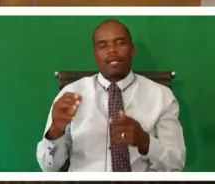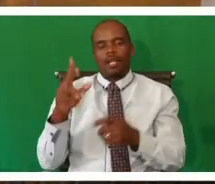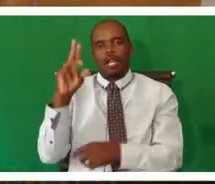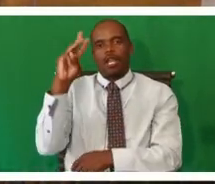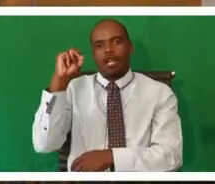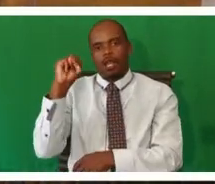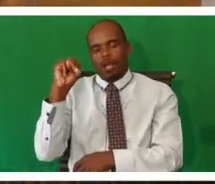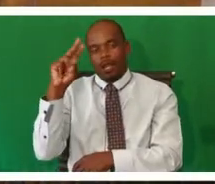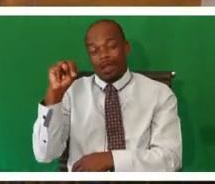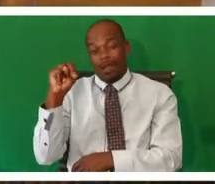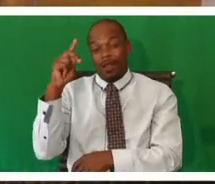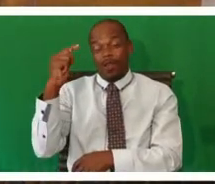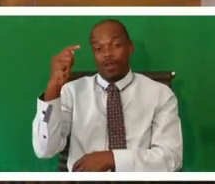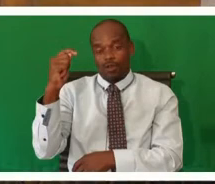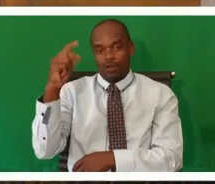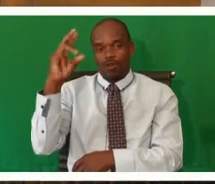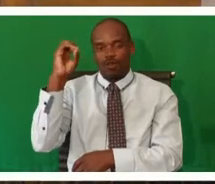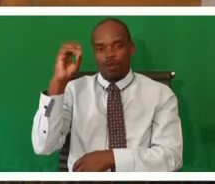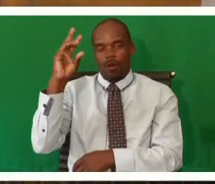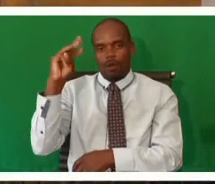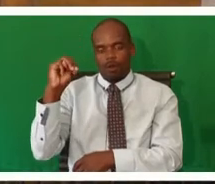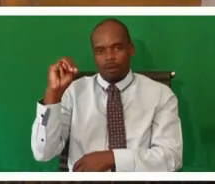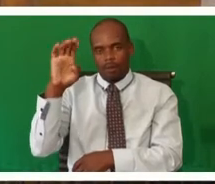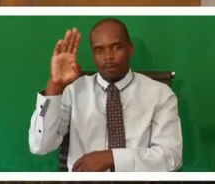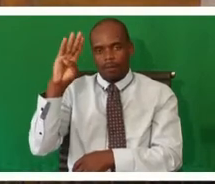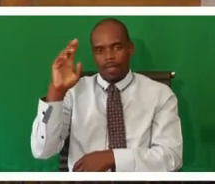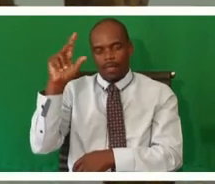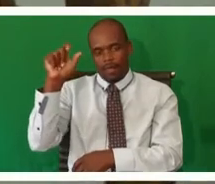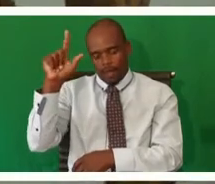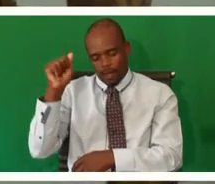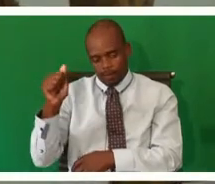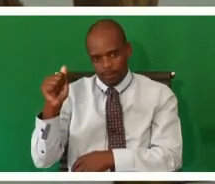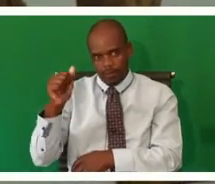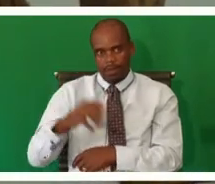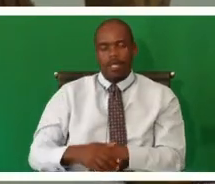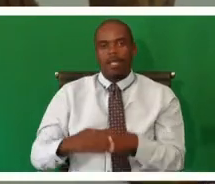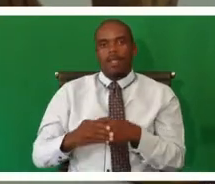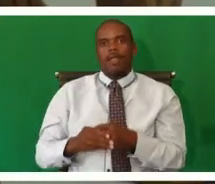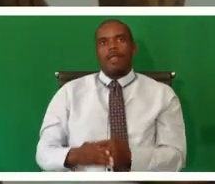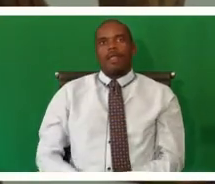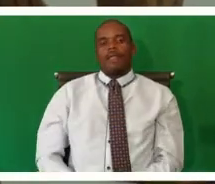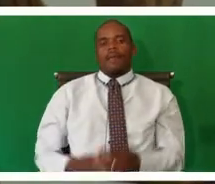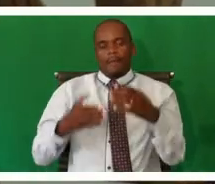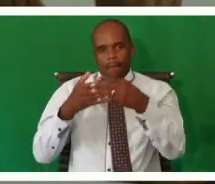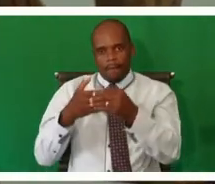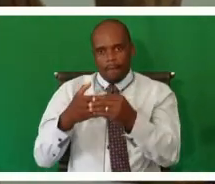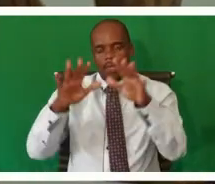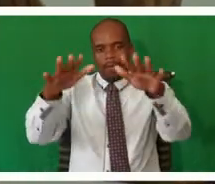the Member of Parliament. You are all welcome.